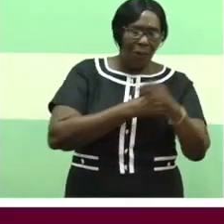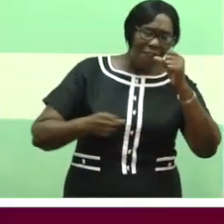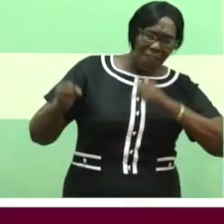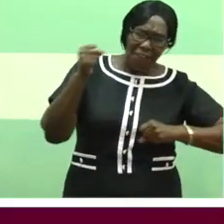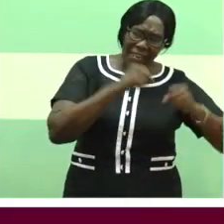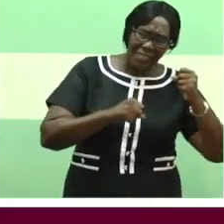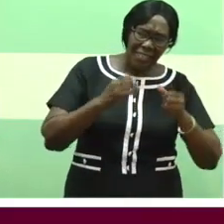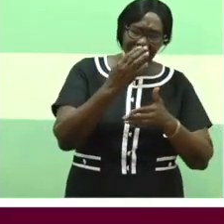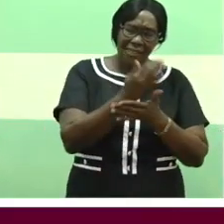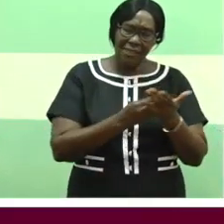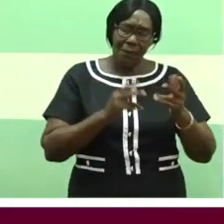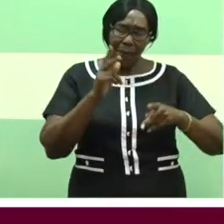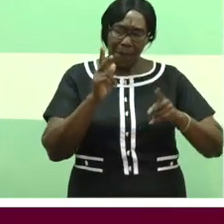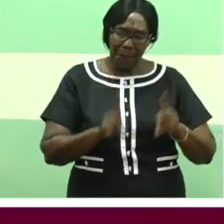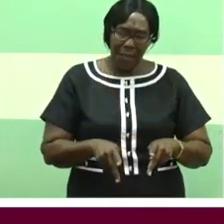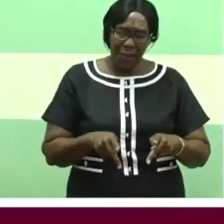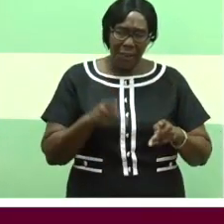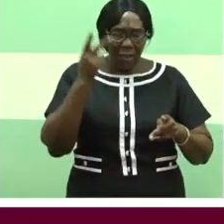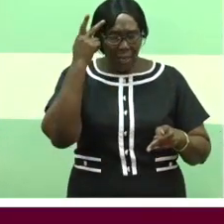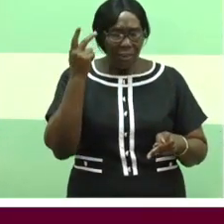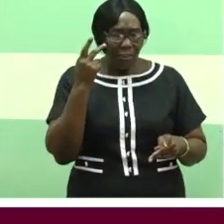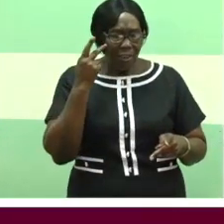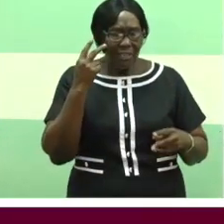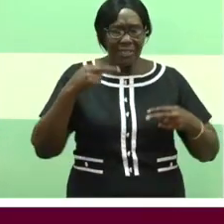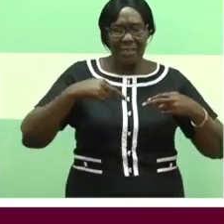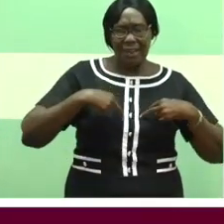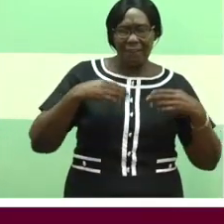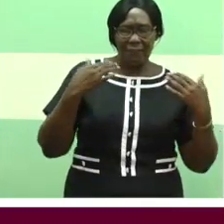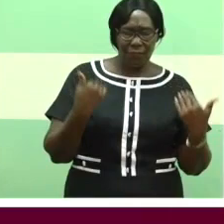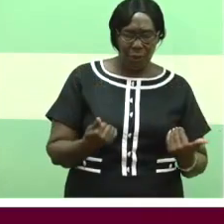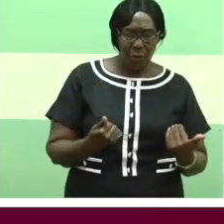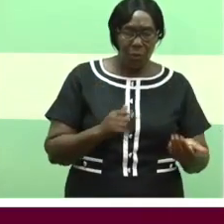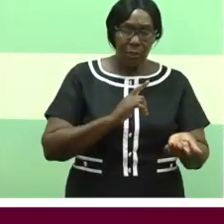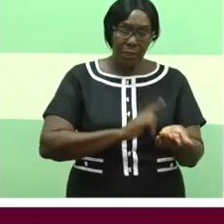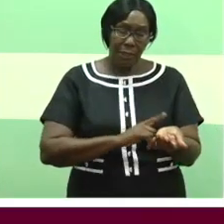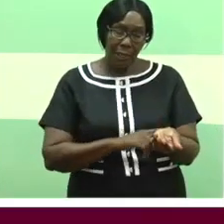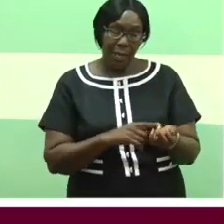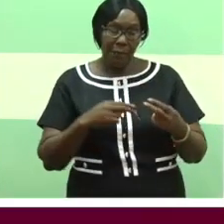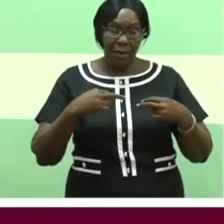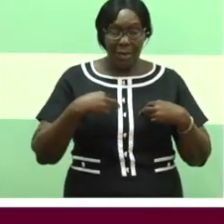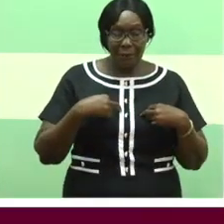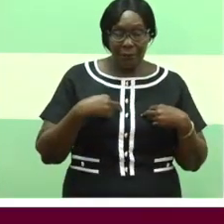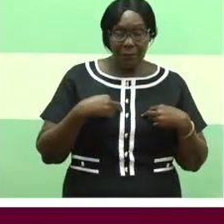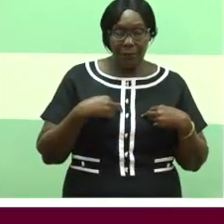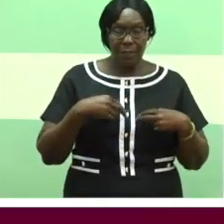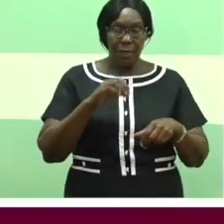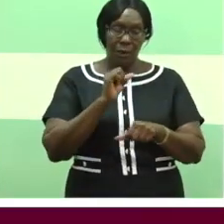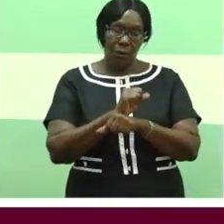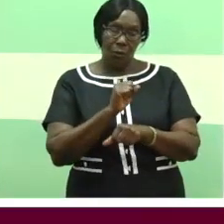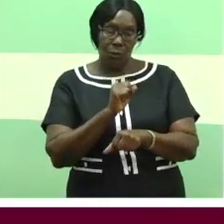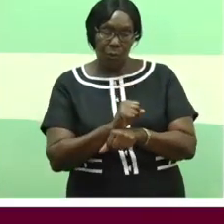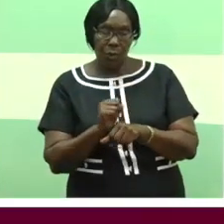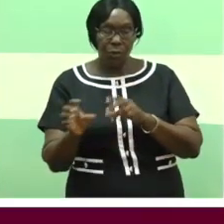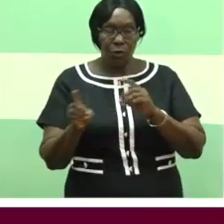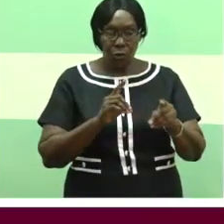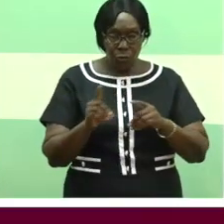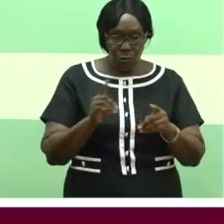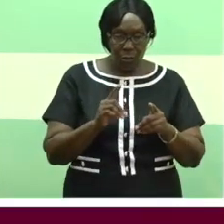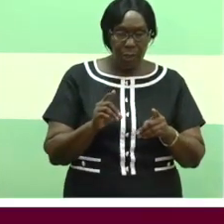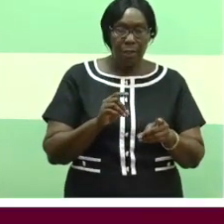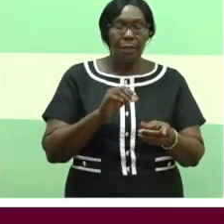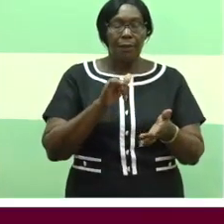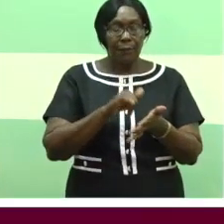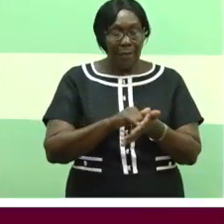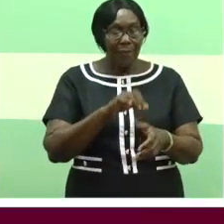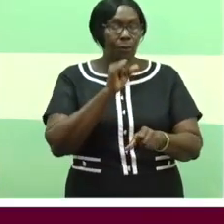that some parents are faced with now. So the time that you have to be on task, you are there doing